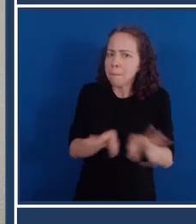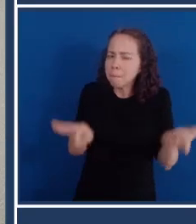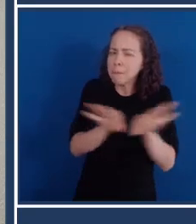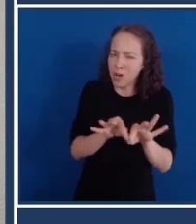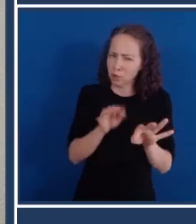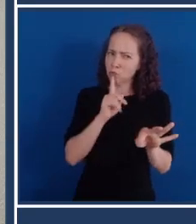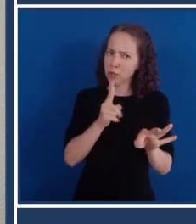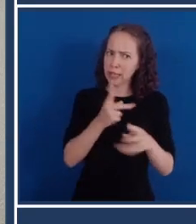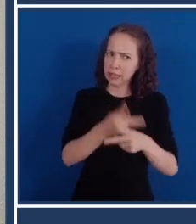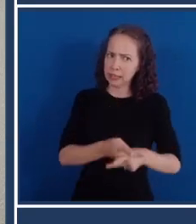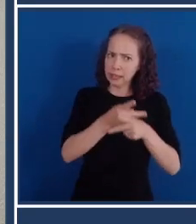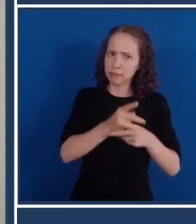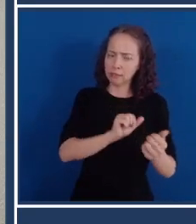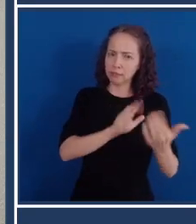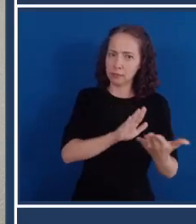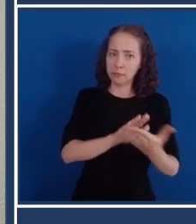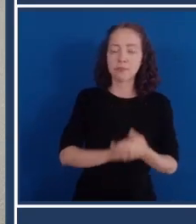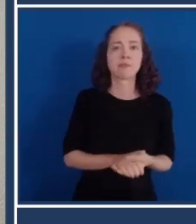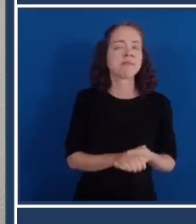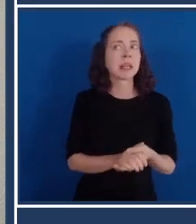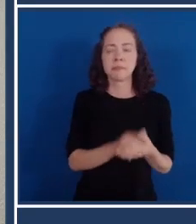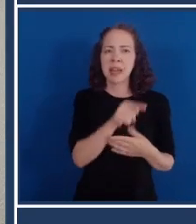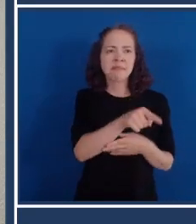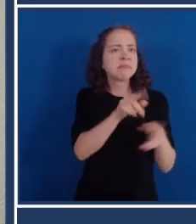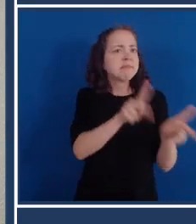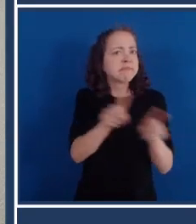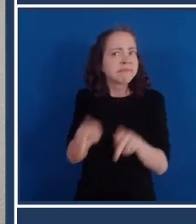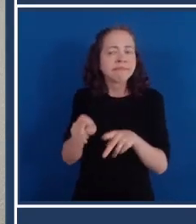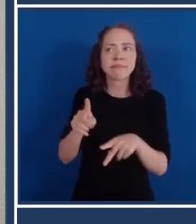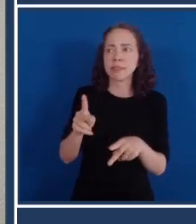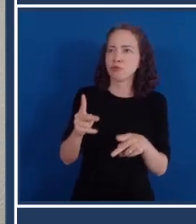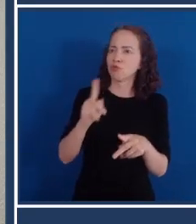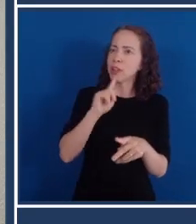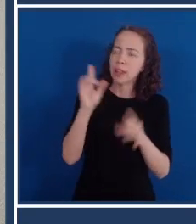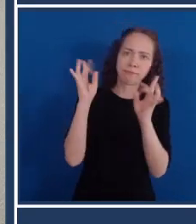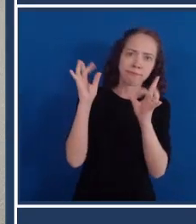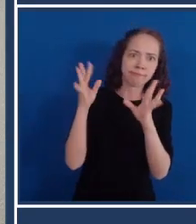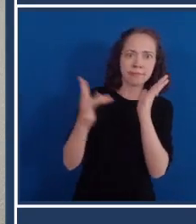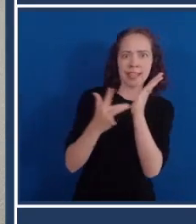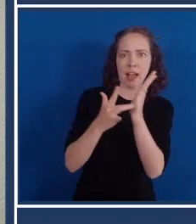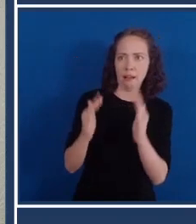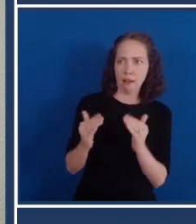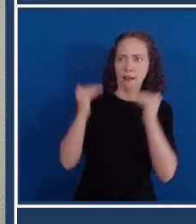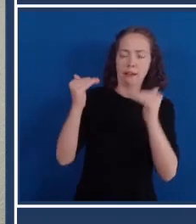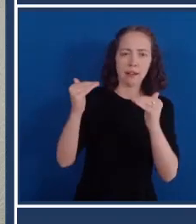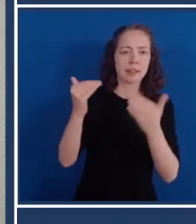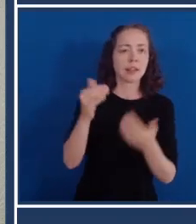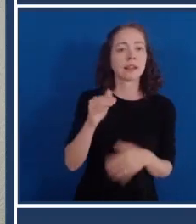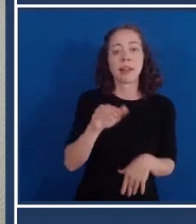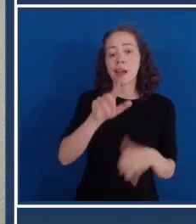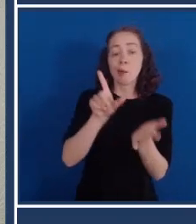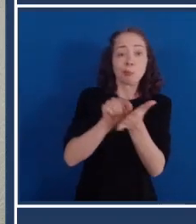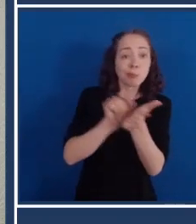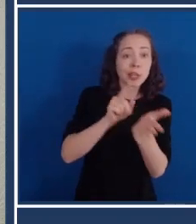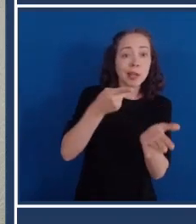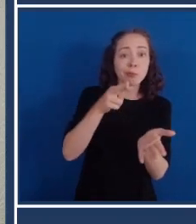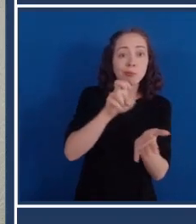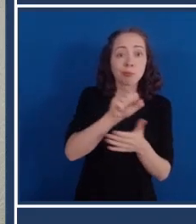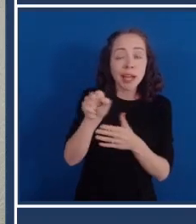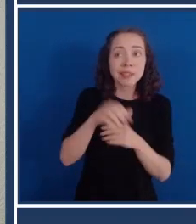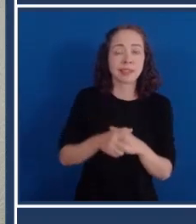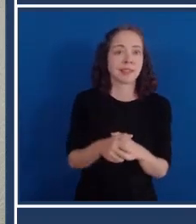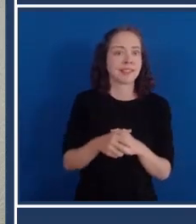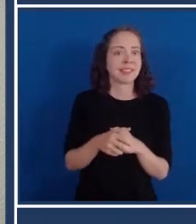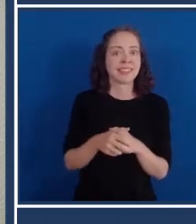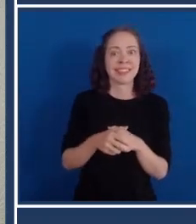such as the printing press, electricity, or the internet. You know, it's the internet that's brought us